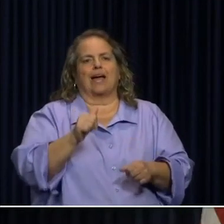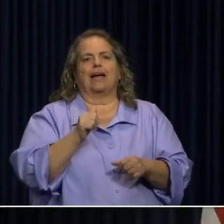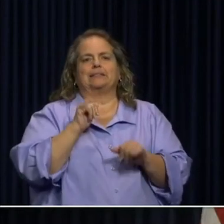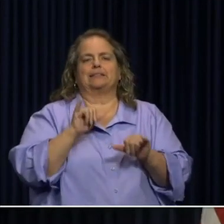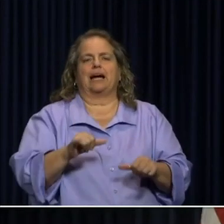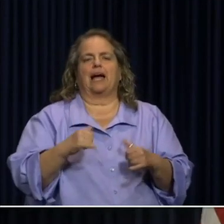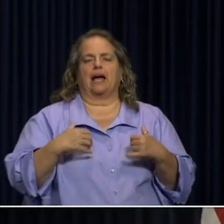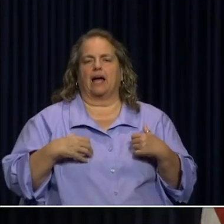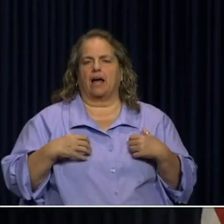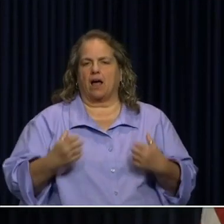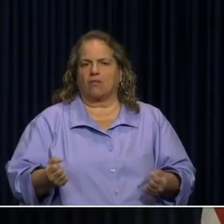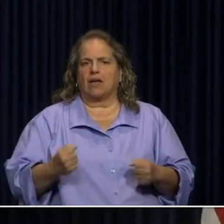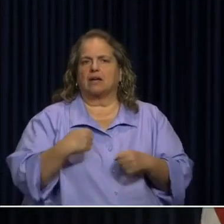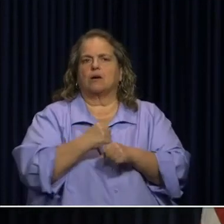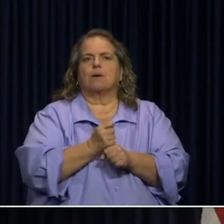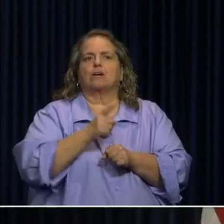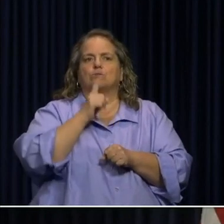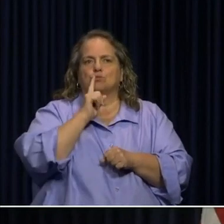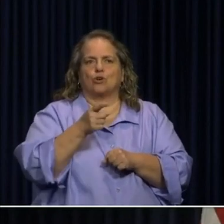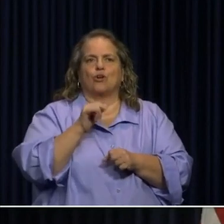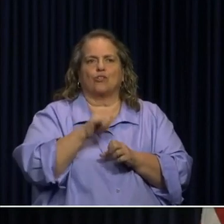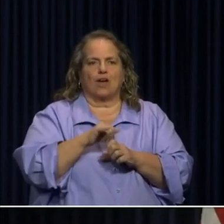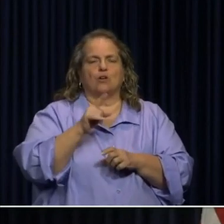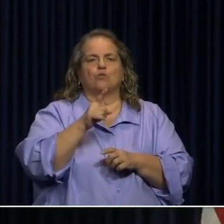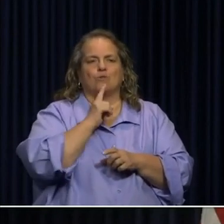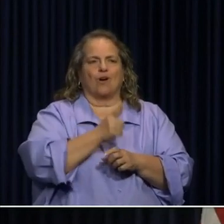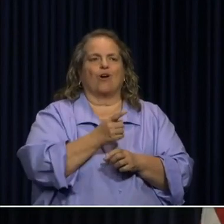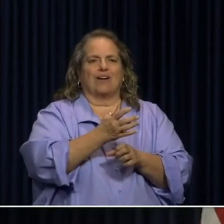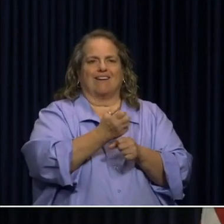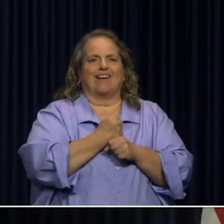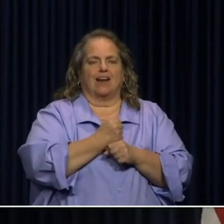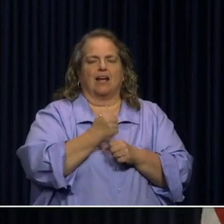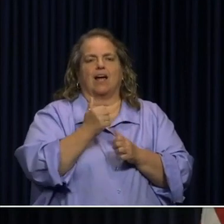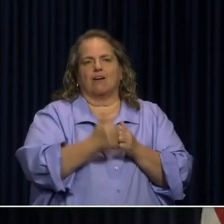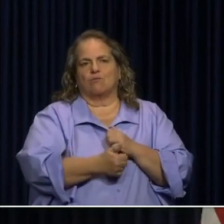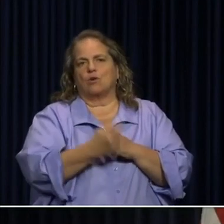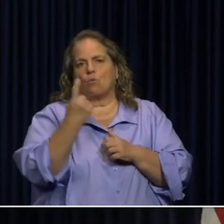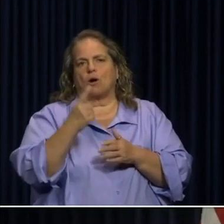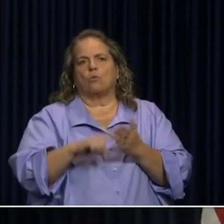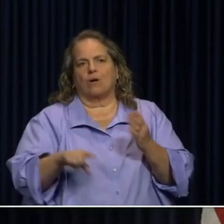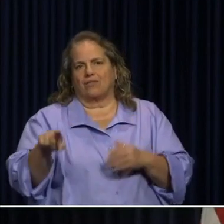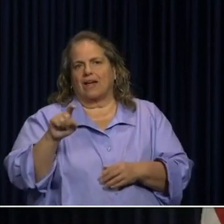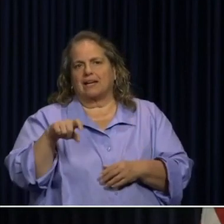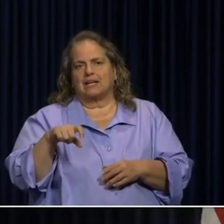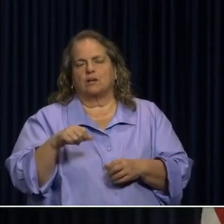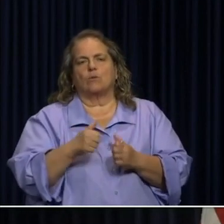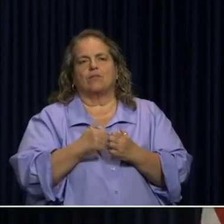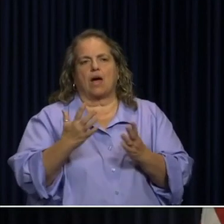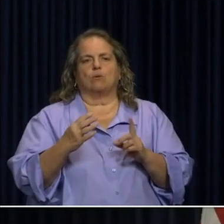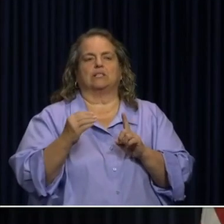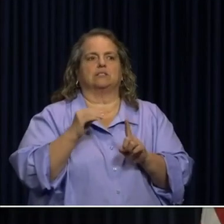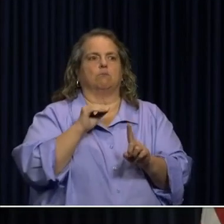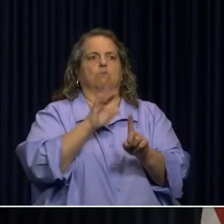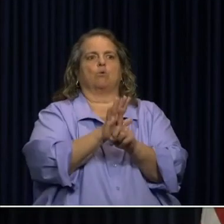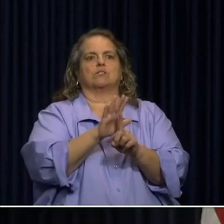to make sure that that we're getting everybody what they need without exposing